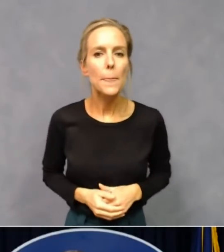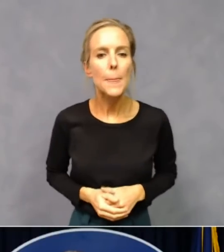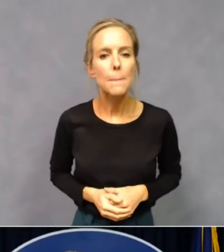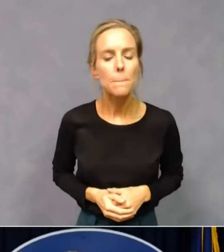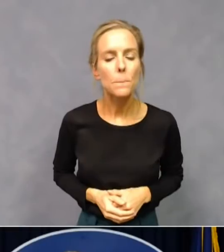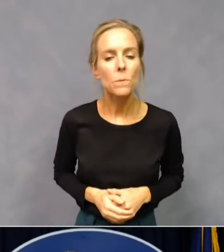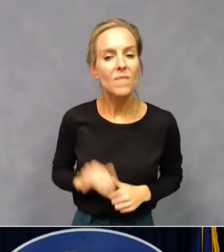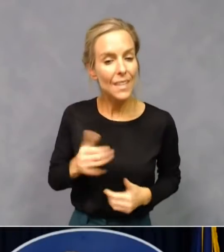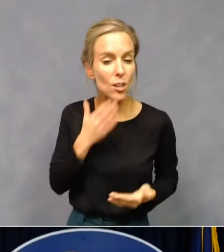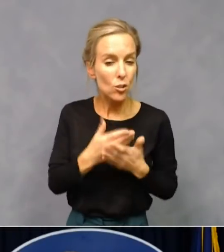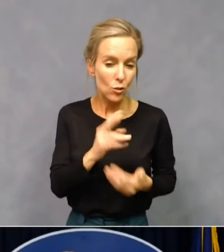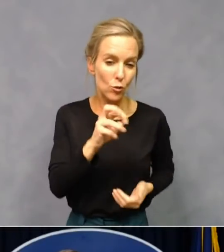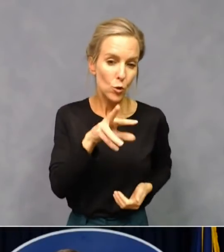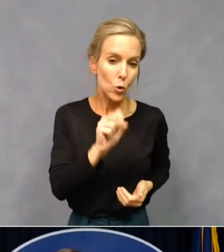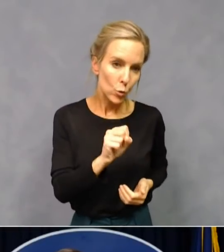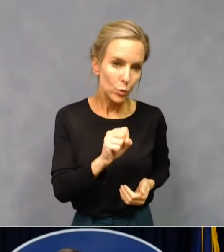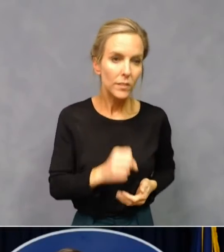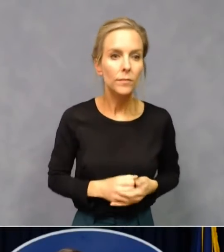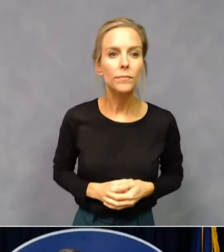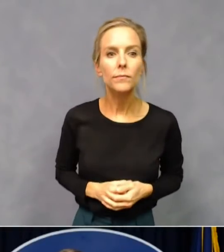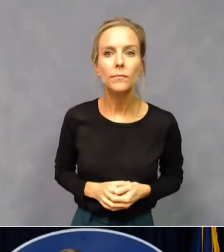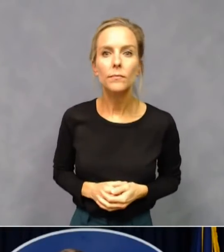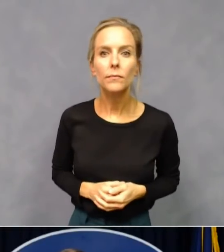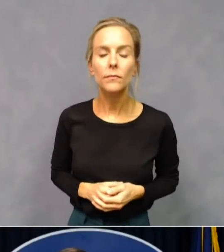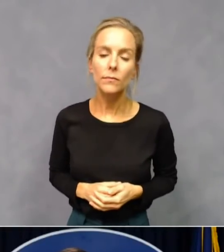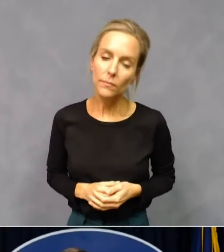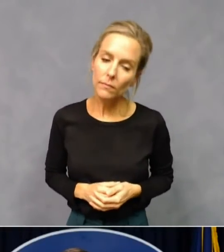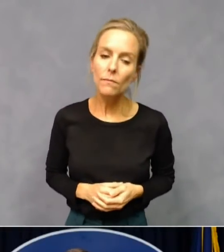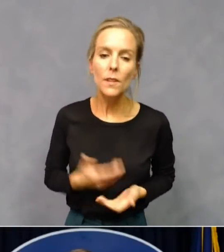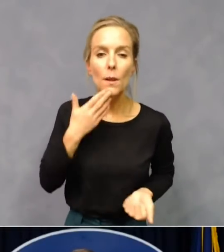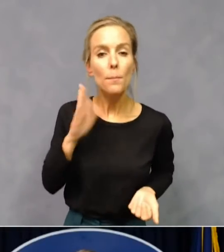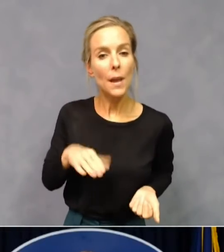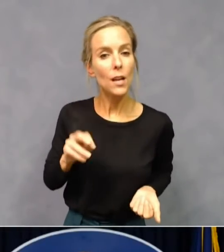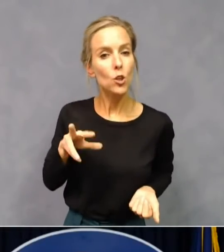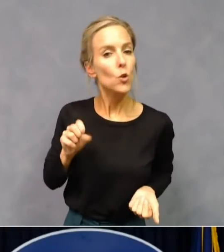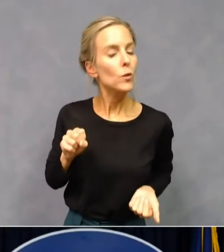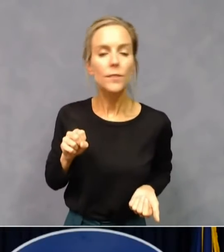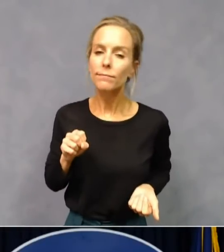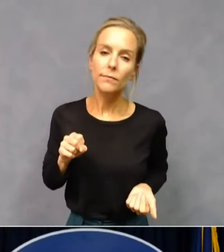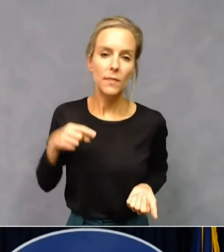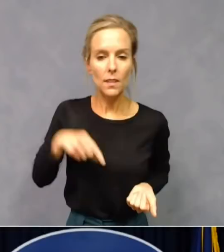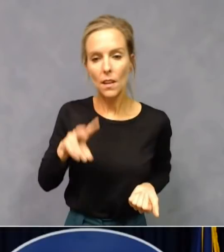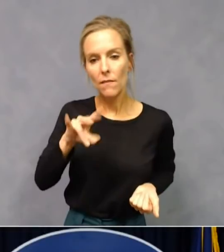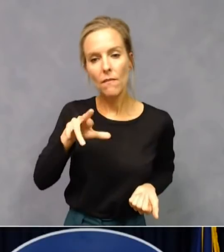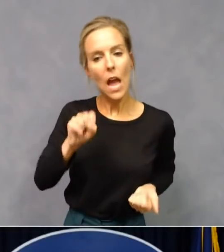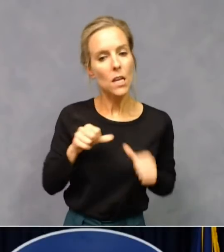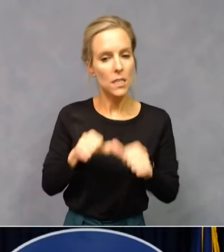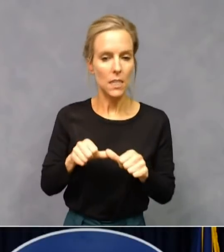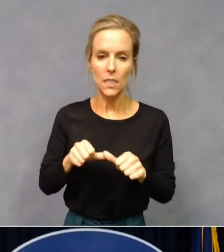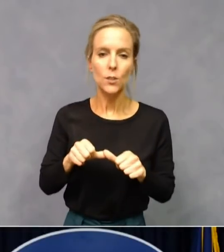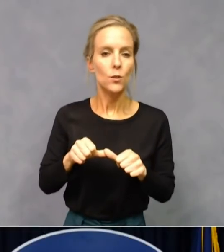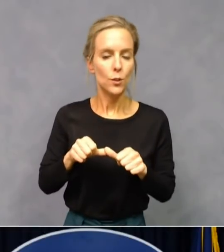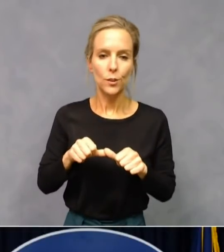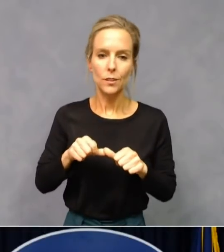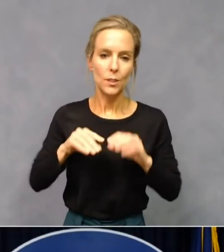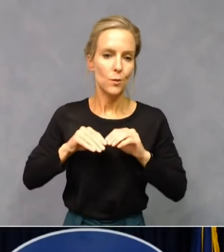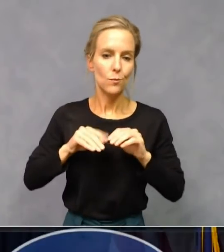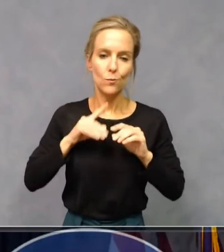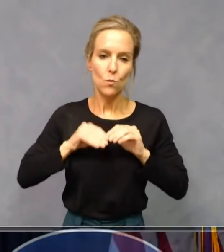news. Our bad news is this virus continues to spread at such an alarming